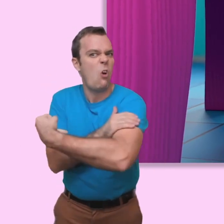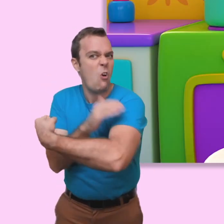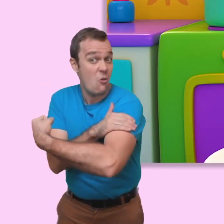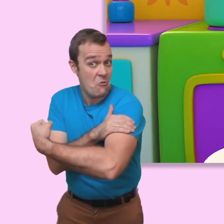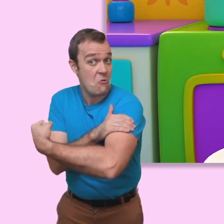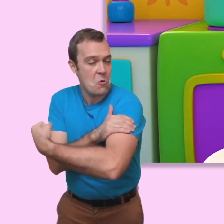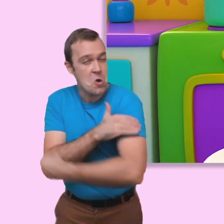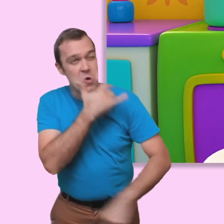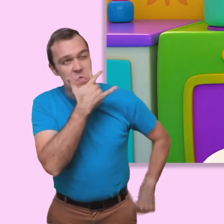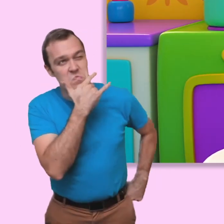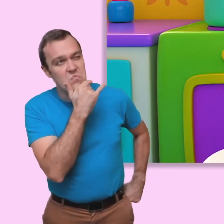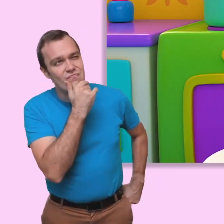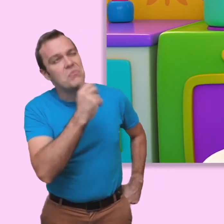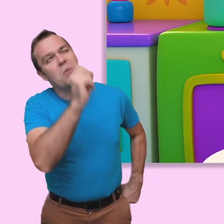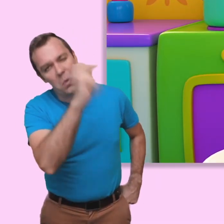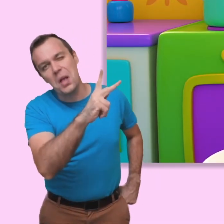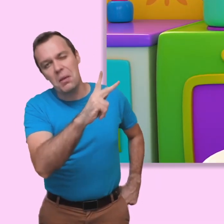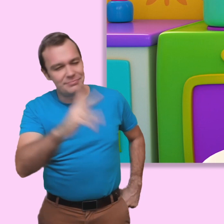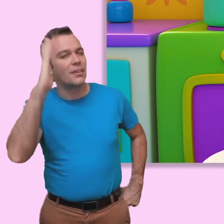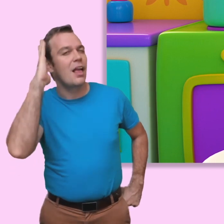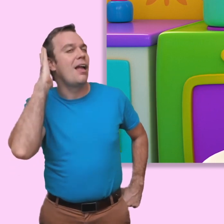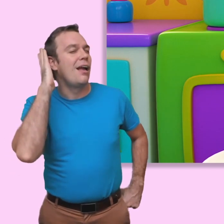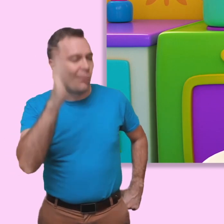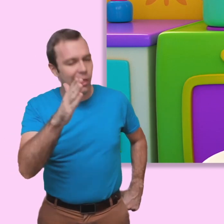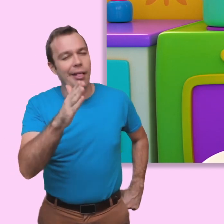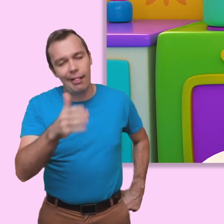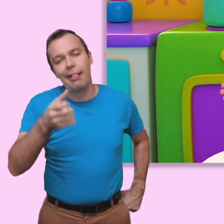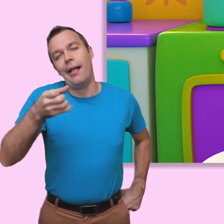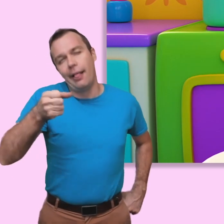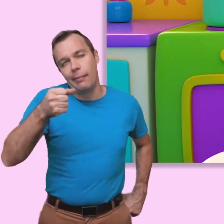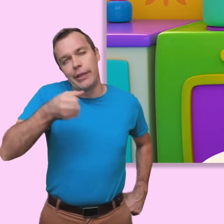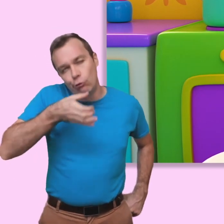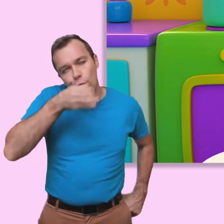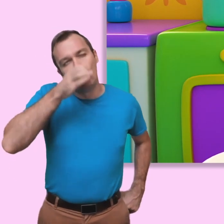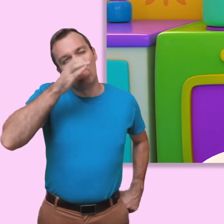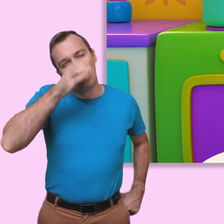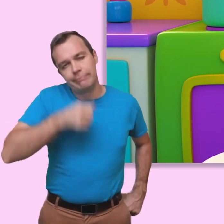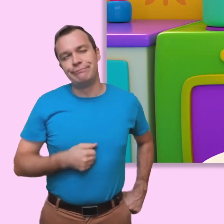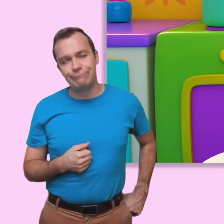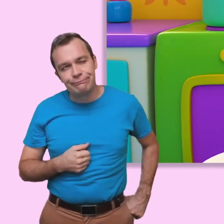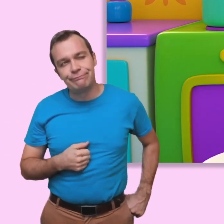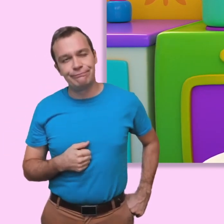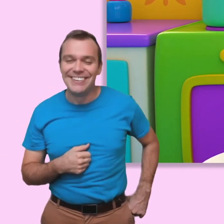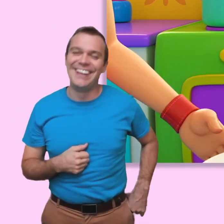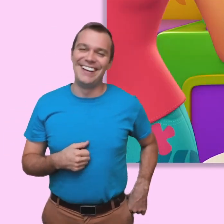strong. Okay, I will have some